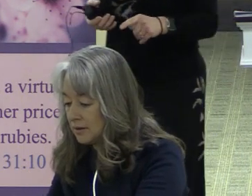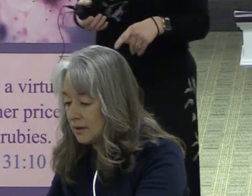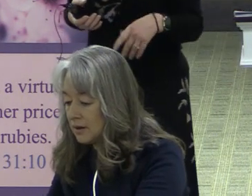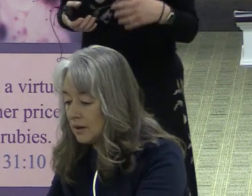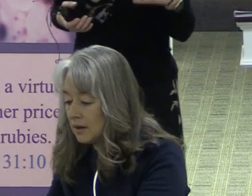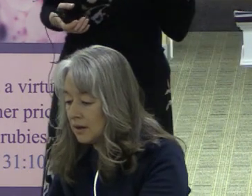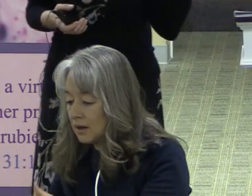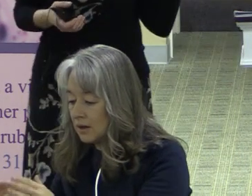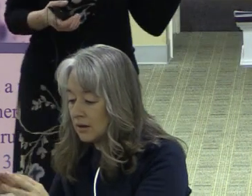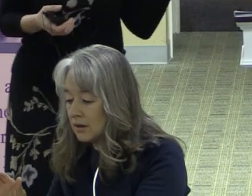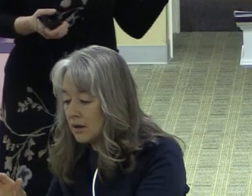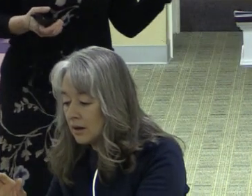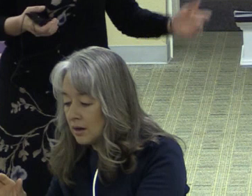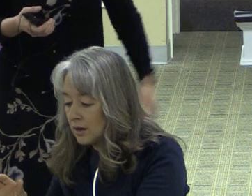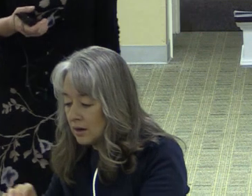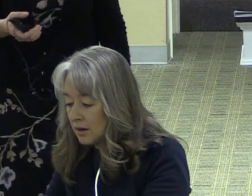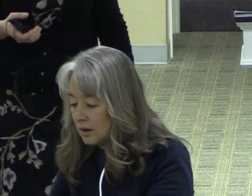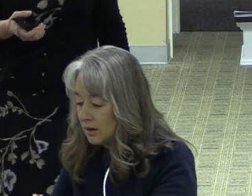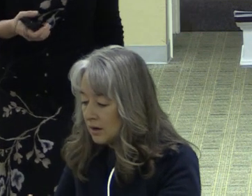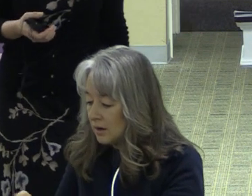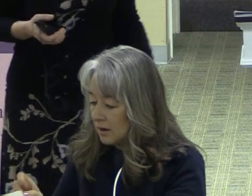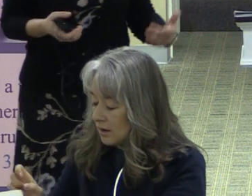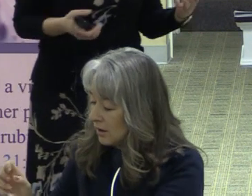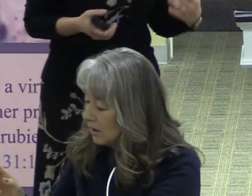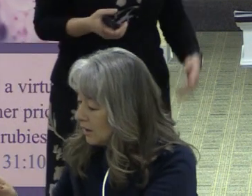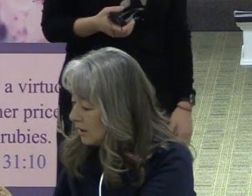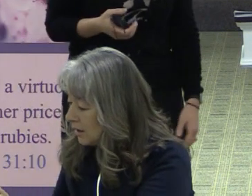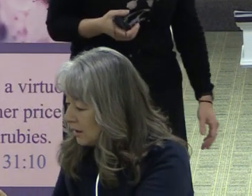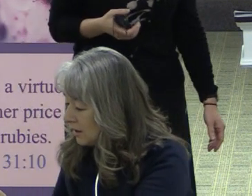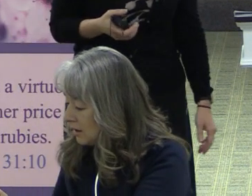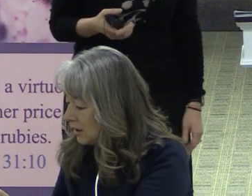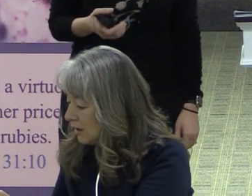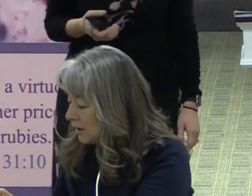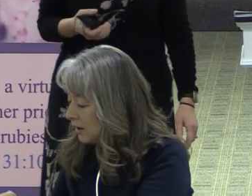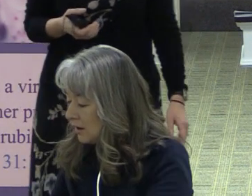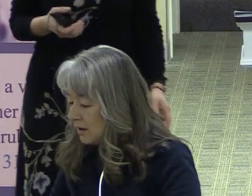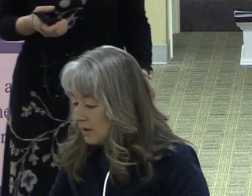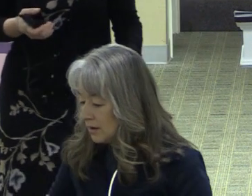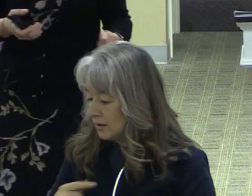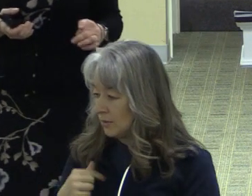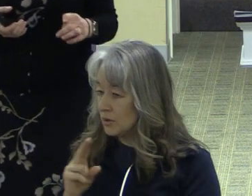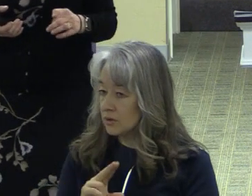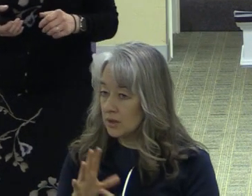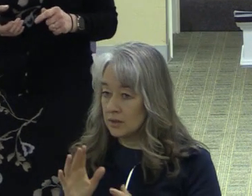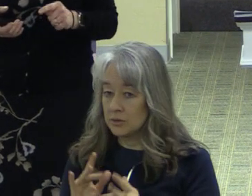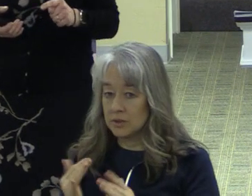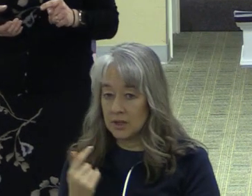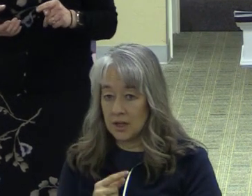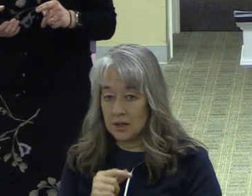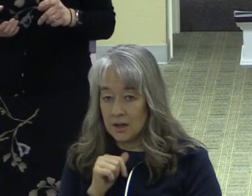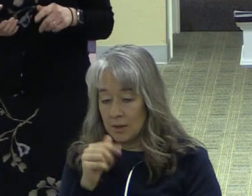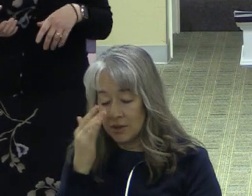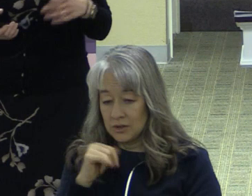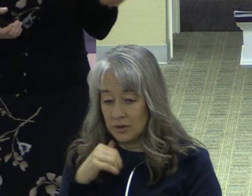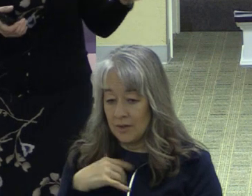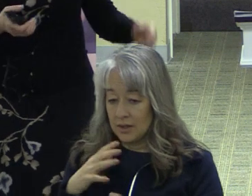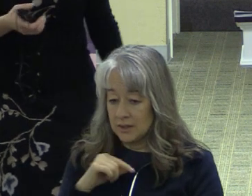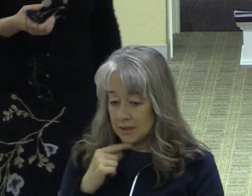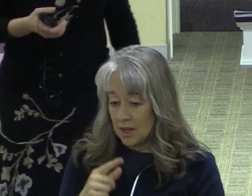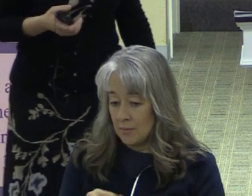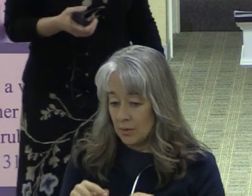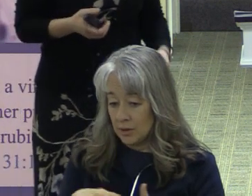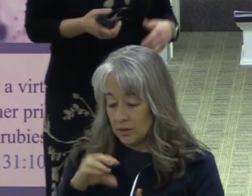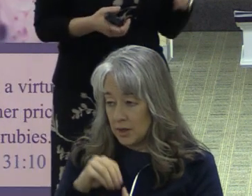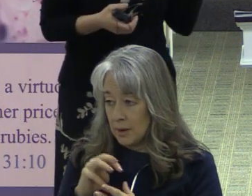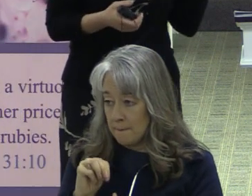not because I don't have anything to say. I'm sure I could think of a lot of things to talk to you guys about, but because, you know, we were learning